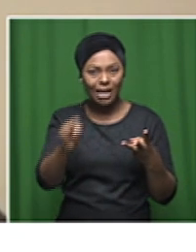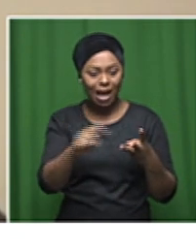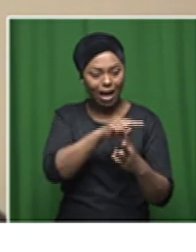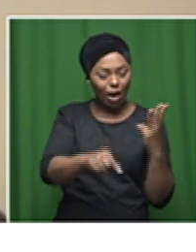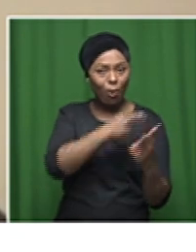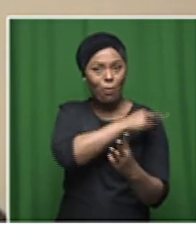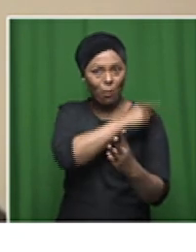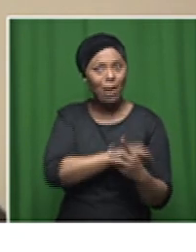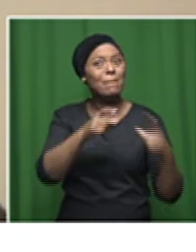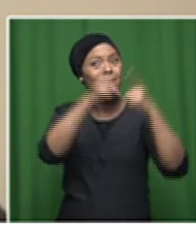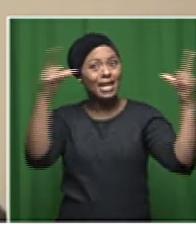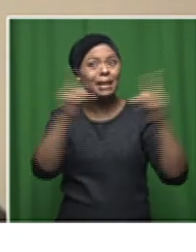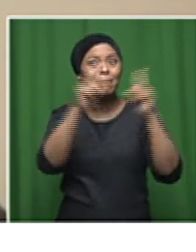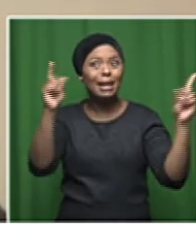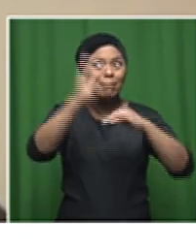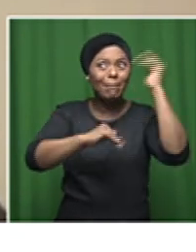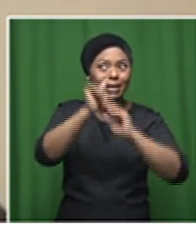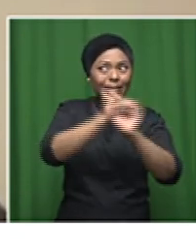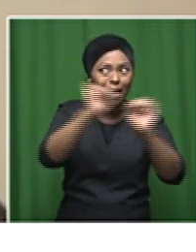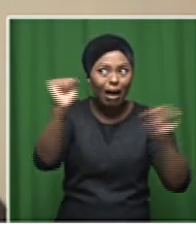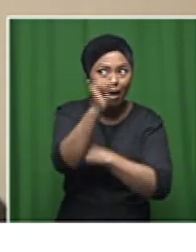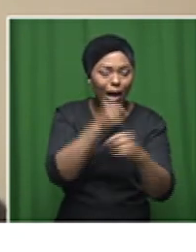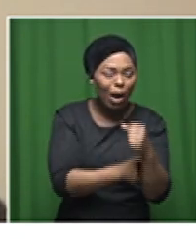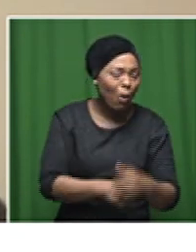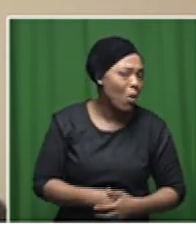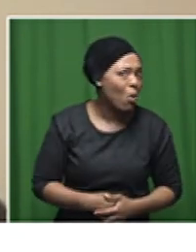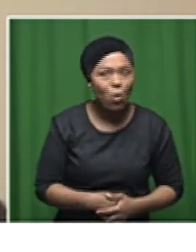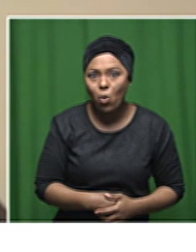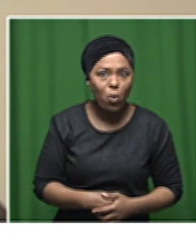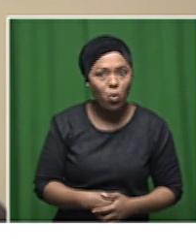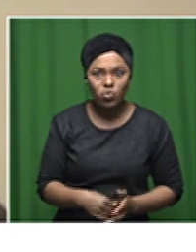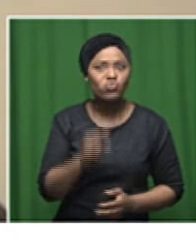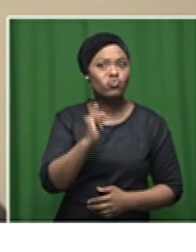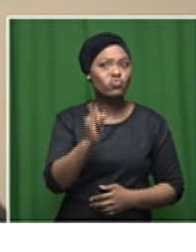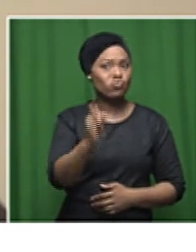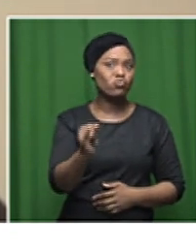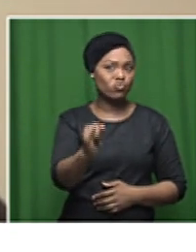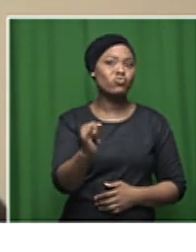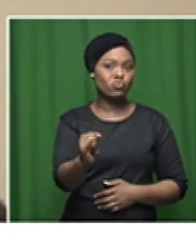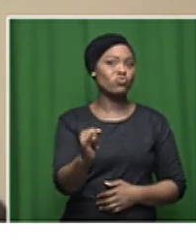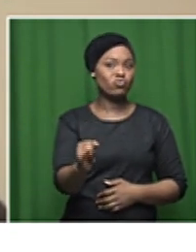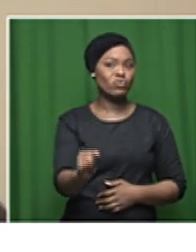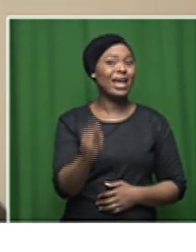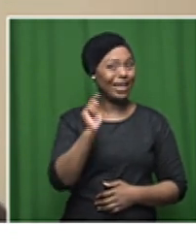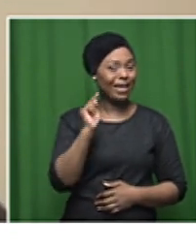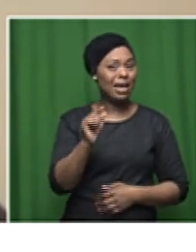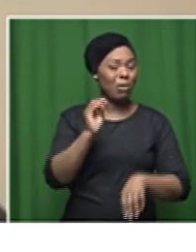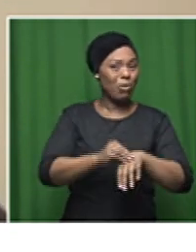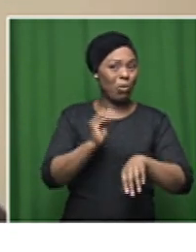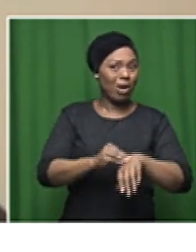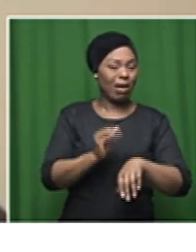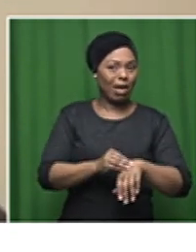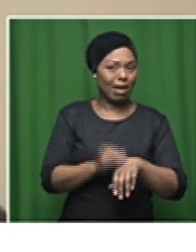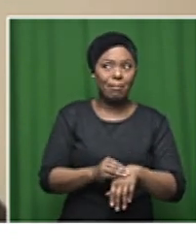hospitals, you'll find that infrastructure is still problematic. Then we need to sit down, government, civil society,